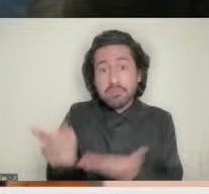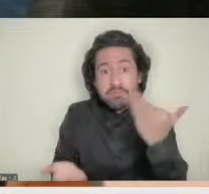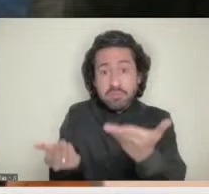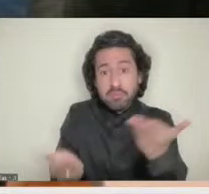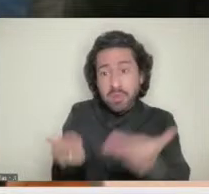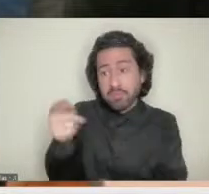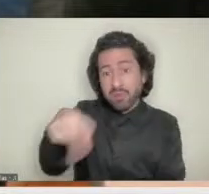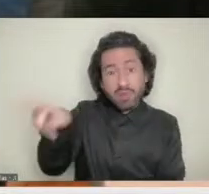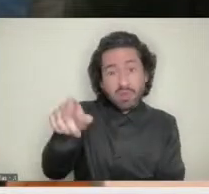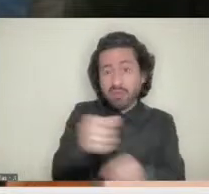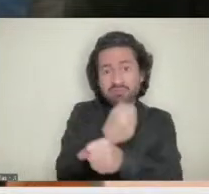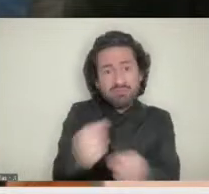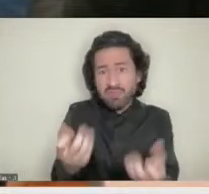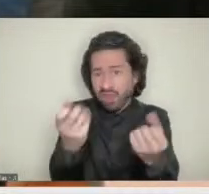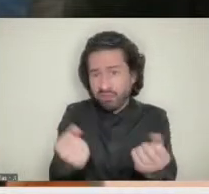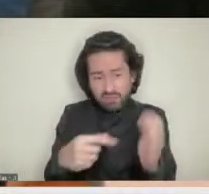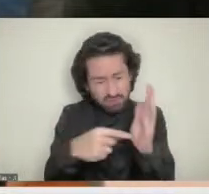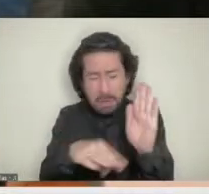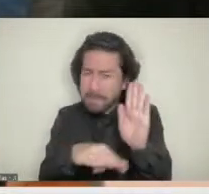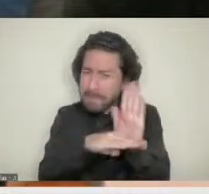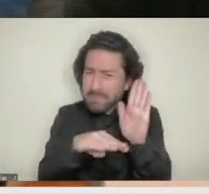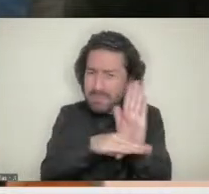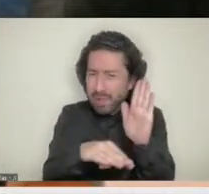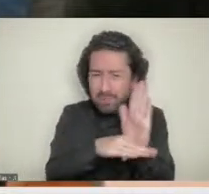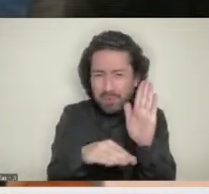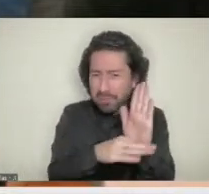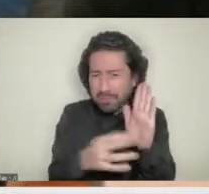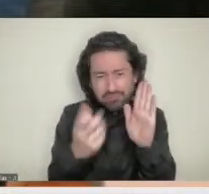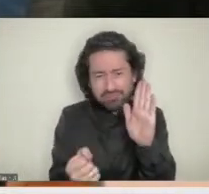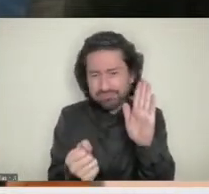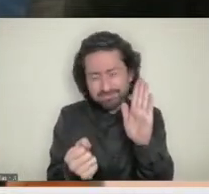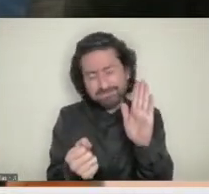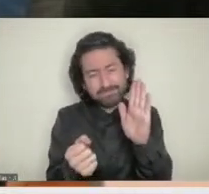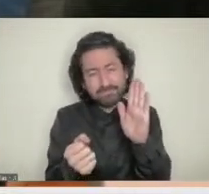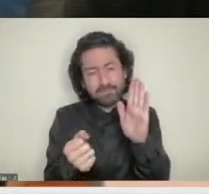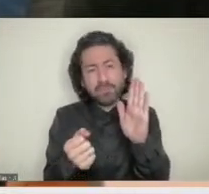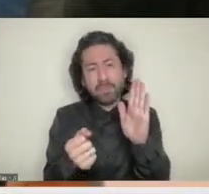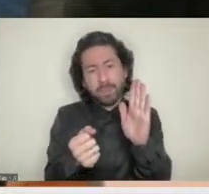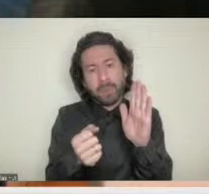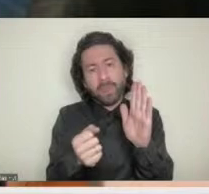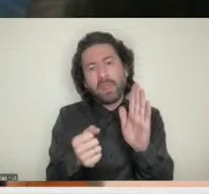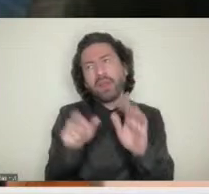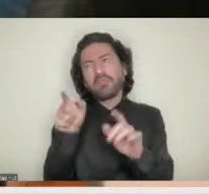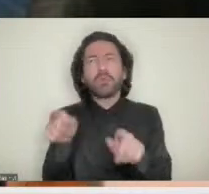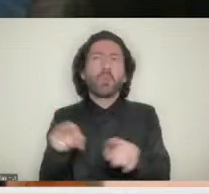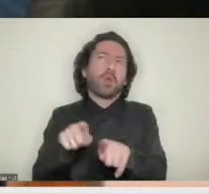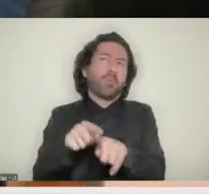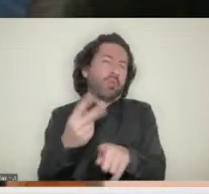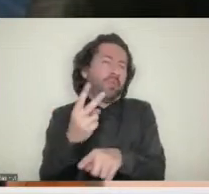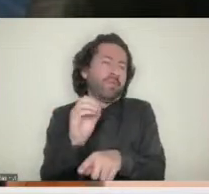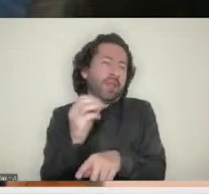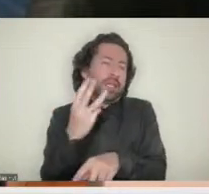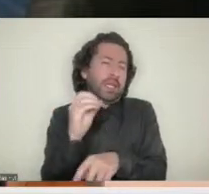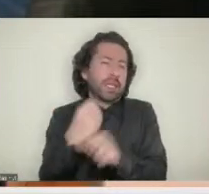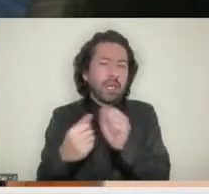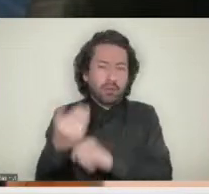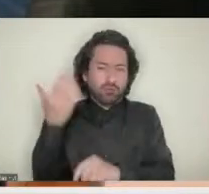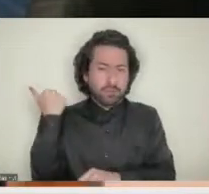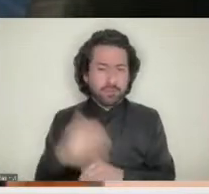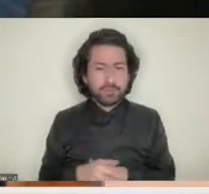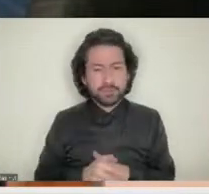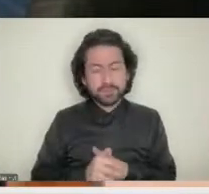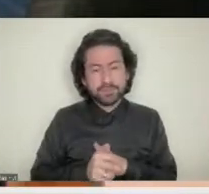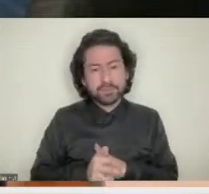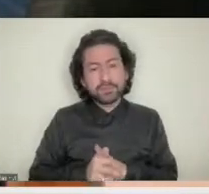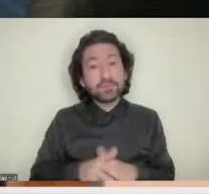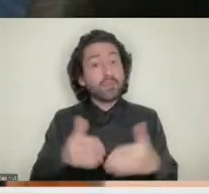do not reach the minimum established with other conditions of the labor market 20, 30